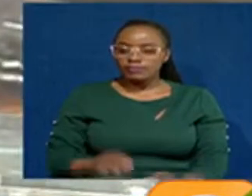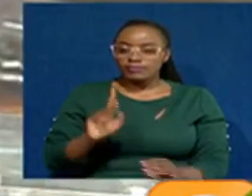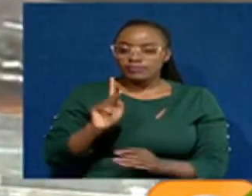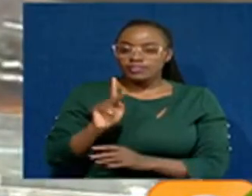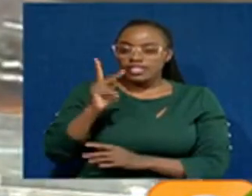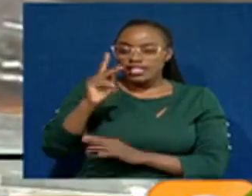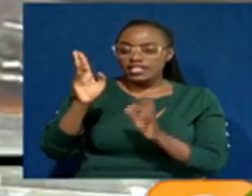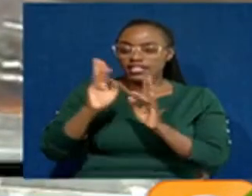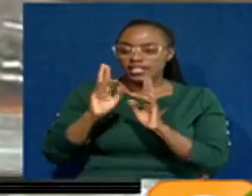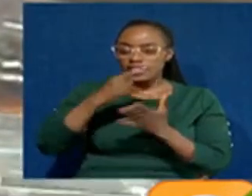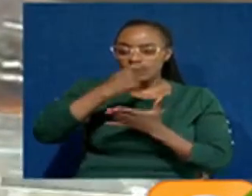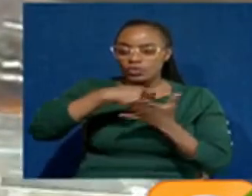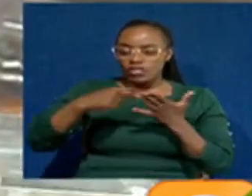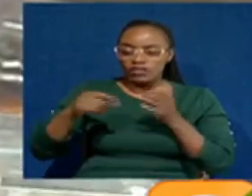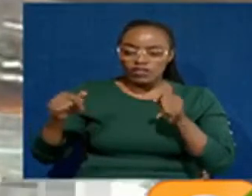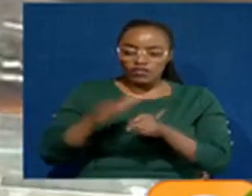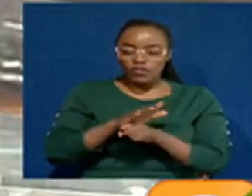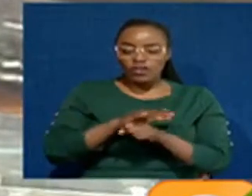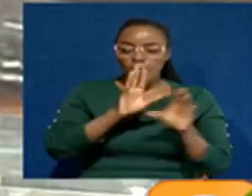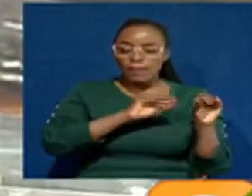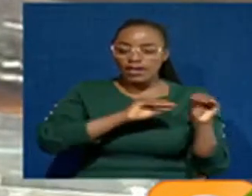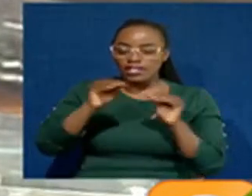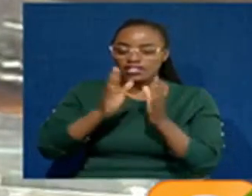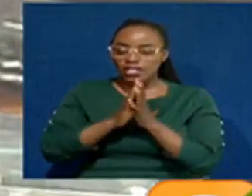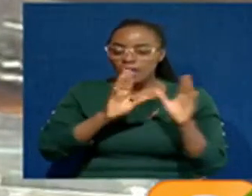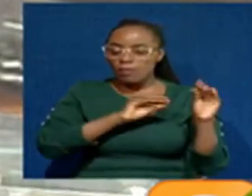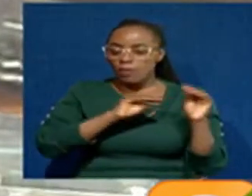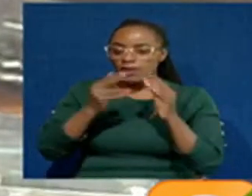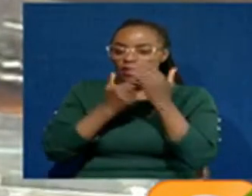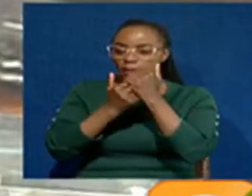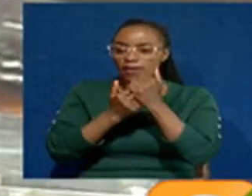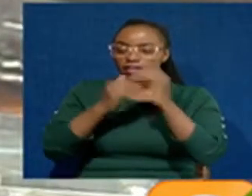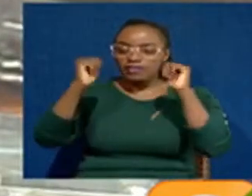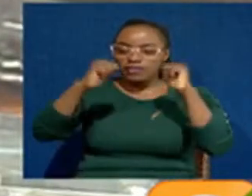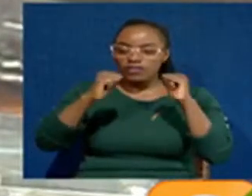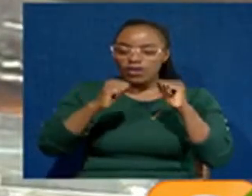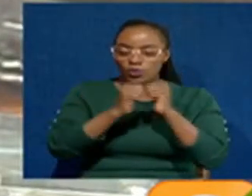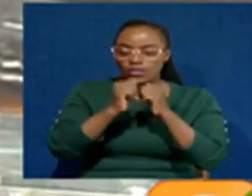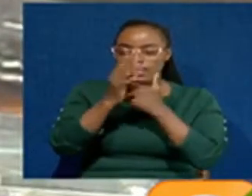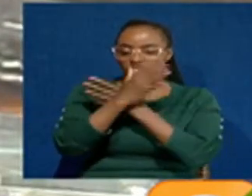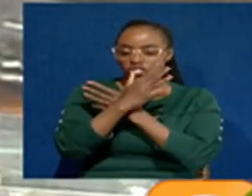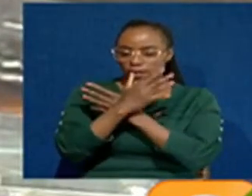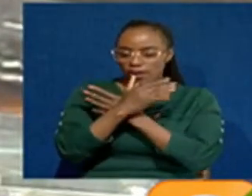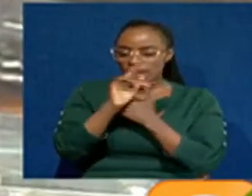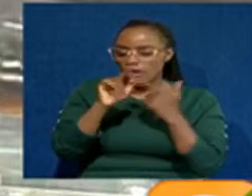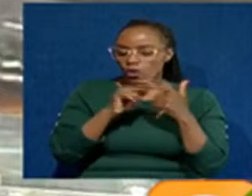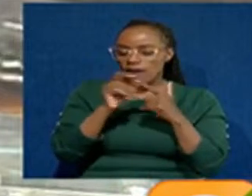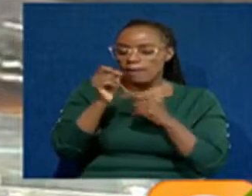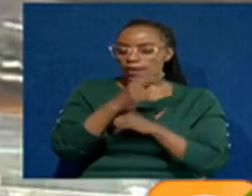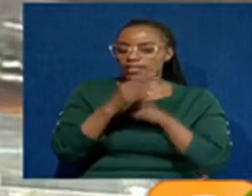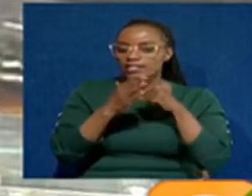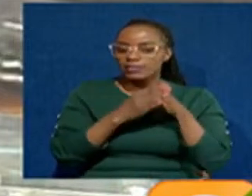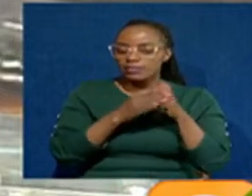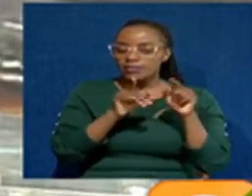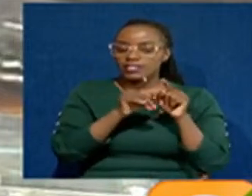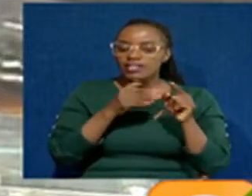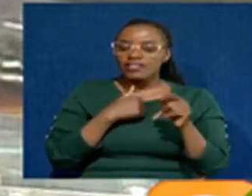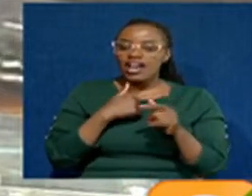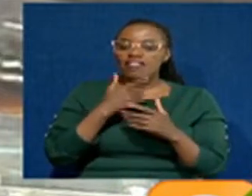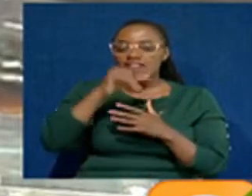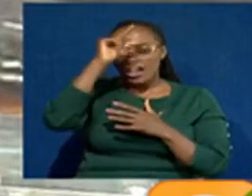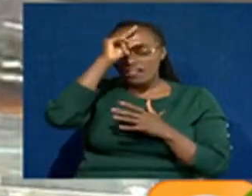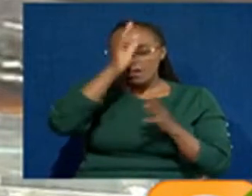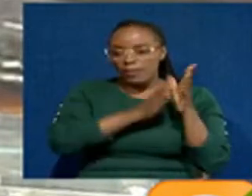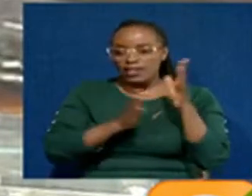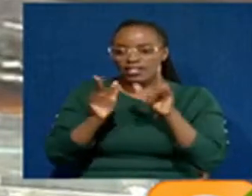Kenya is set to sign the Comprehensive Migration and Mobility Partnership Agreement with Germany in September as part of the government's plan to